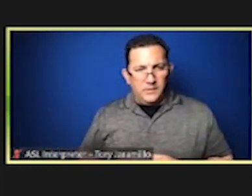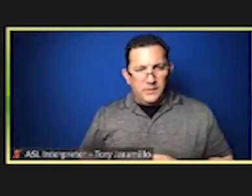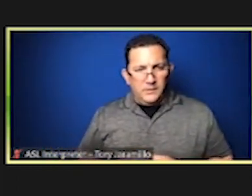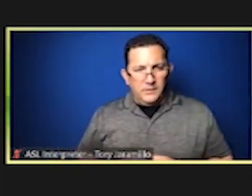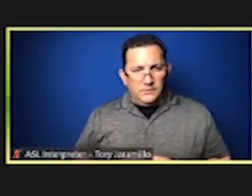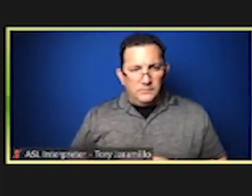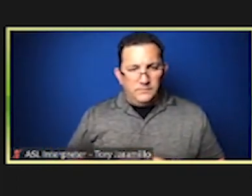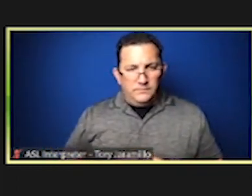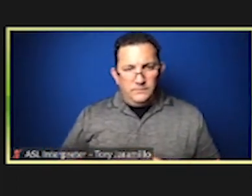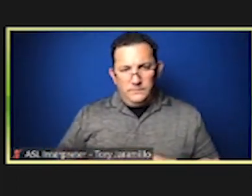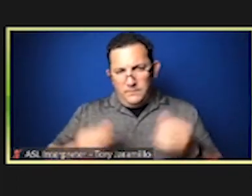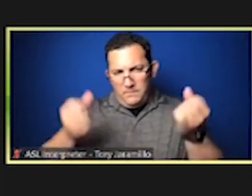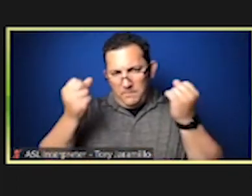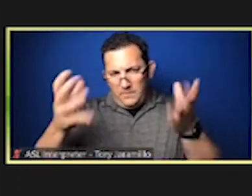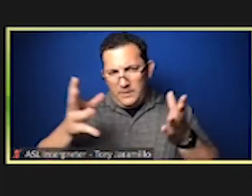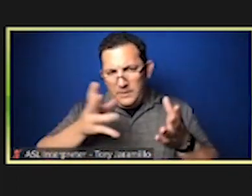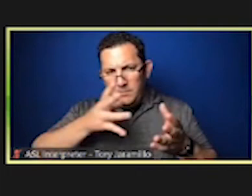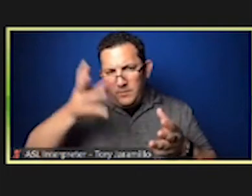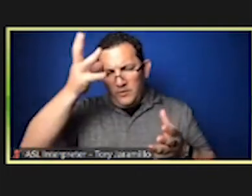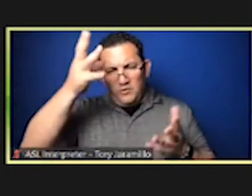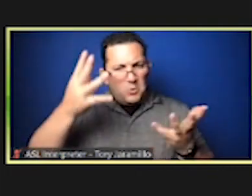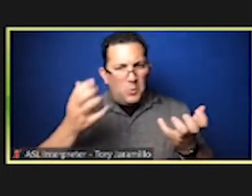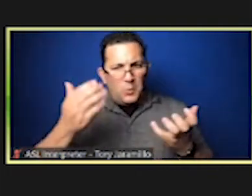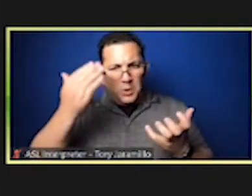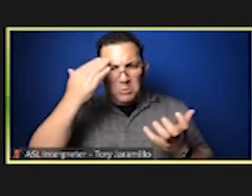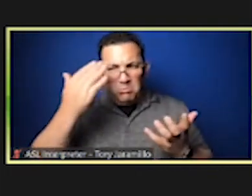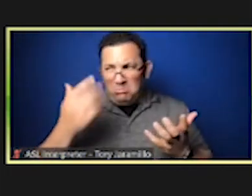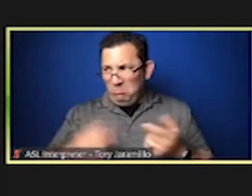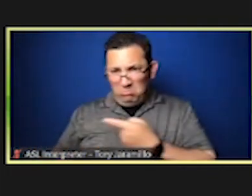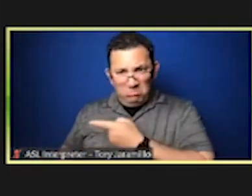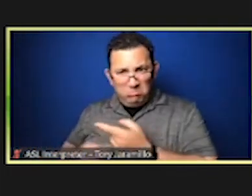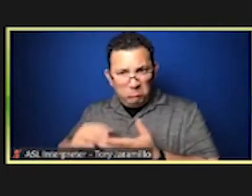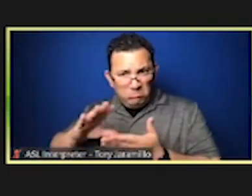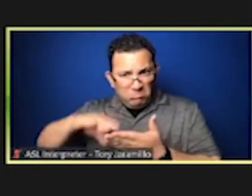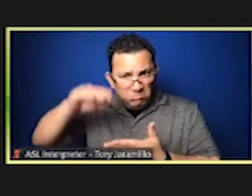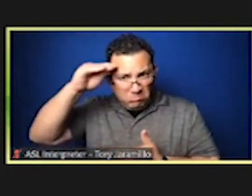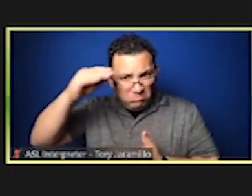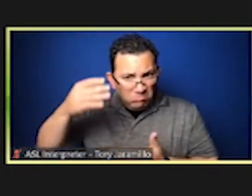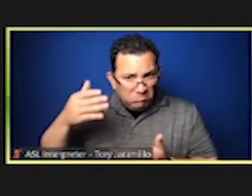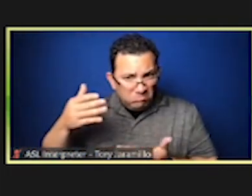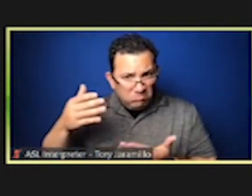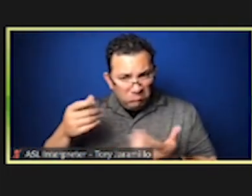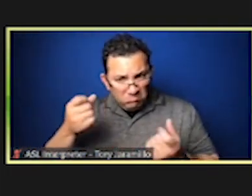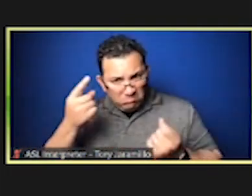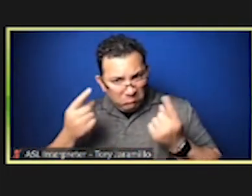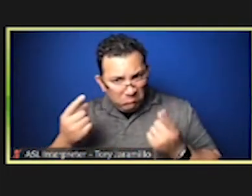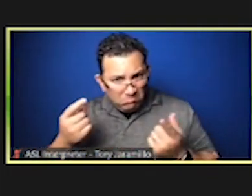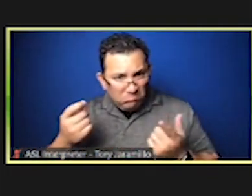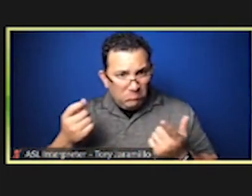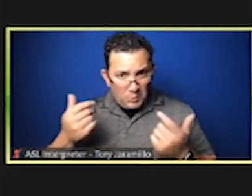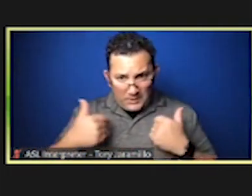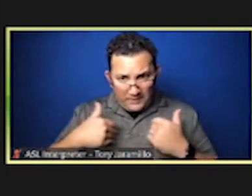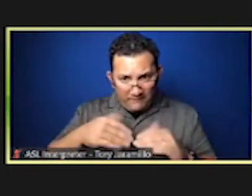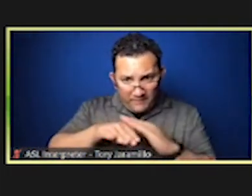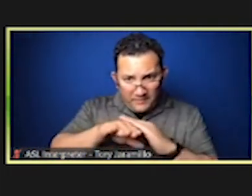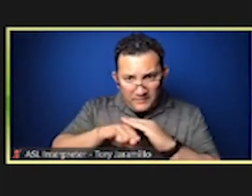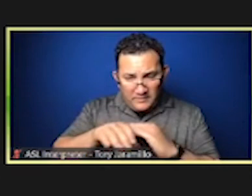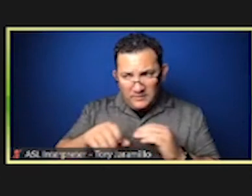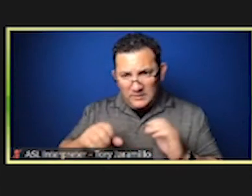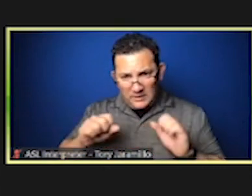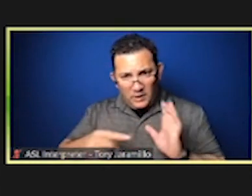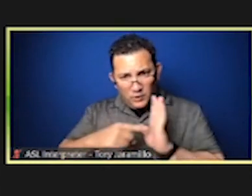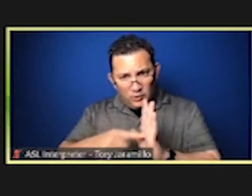So many parents just want to know if their child is learning the content and has access to resources to demonstrate their learning.